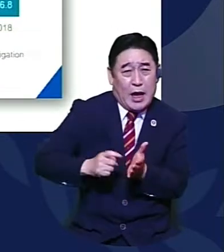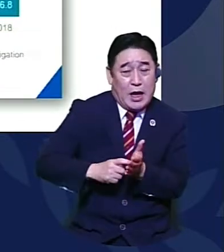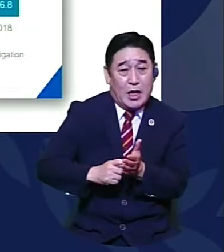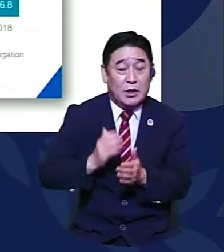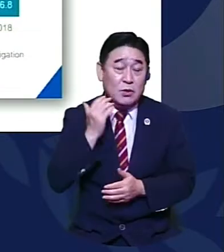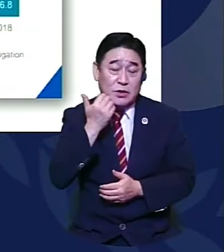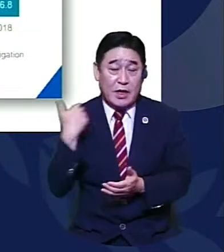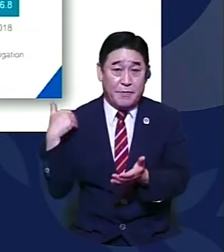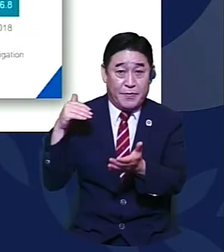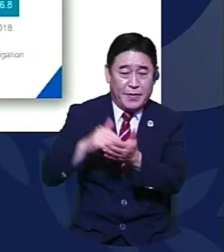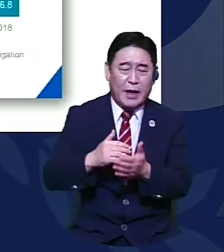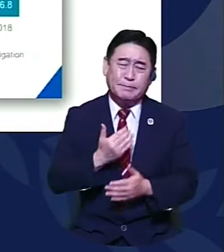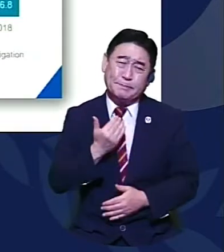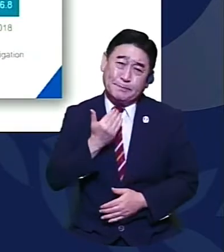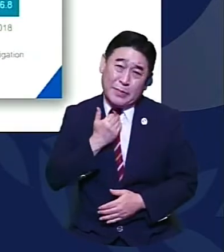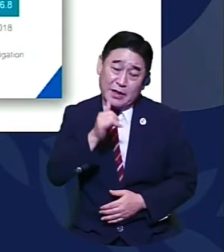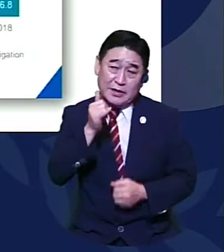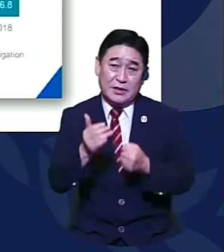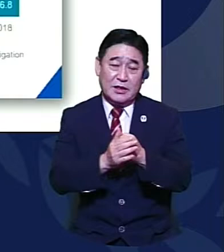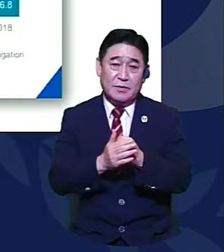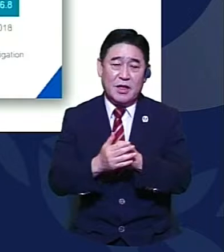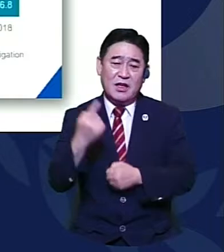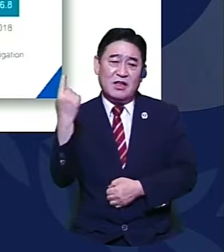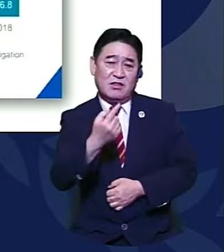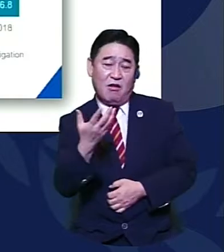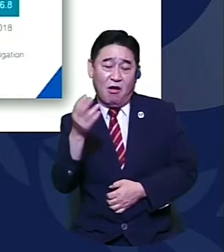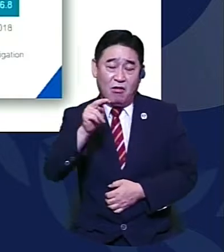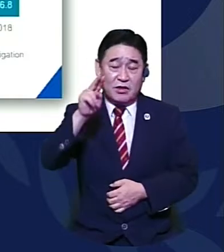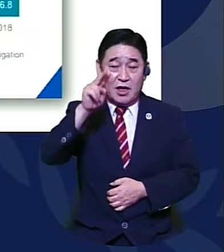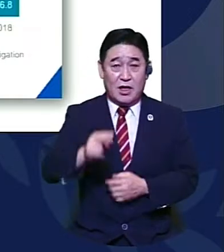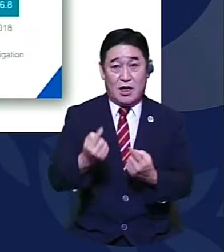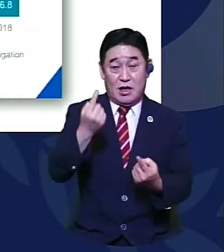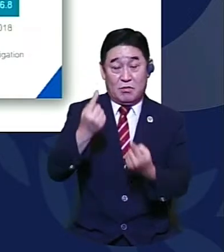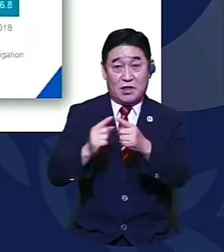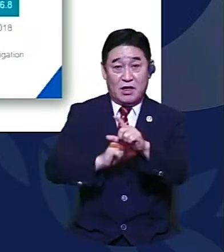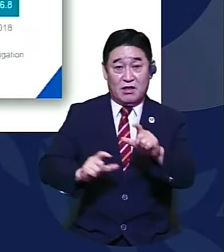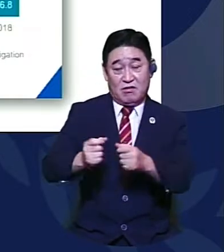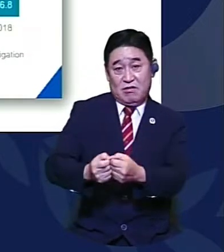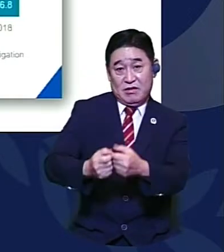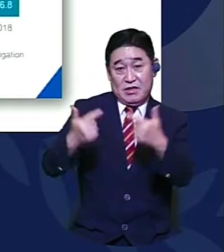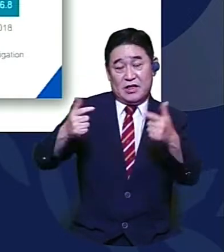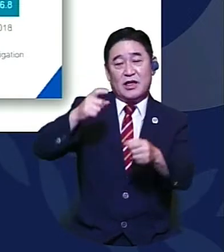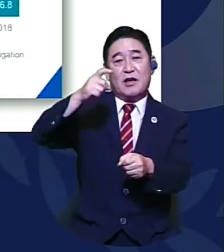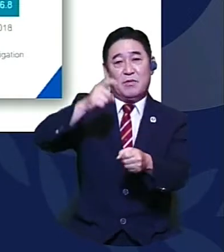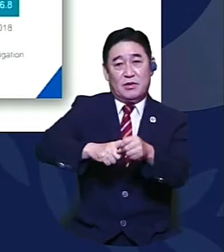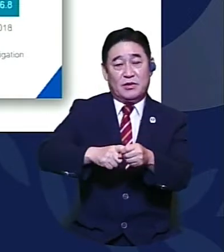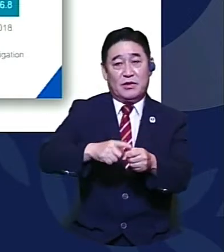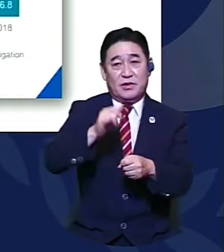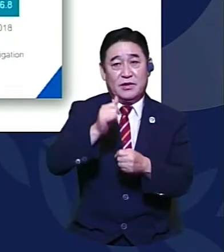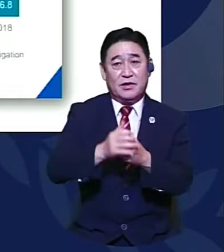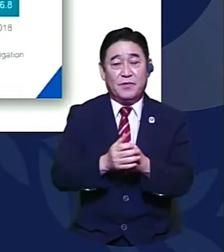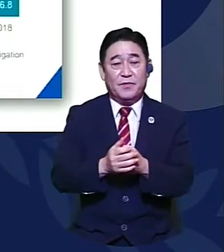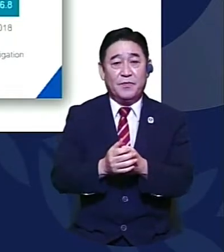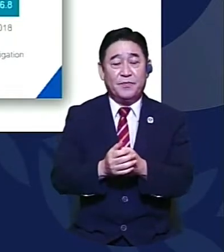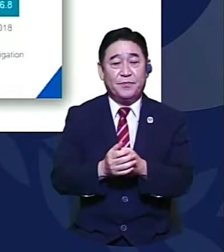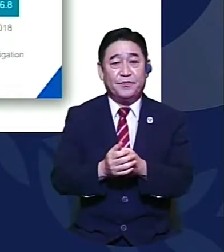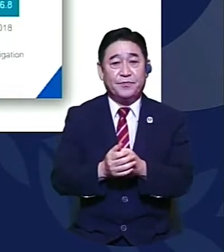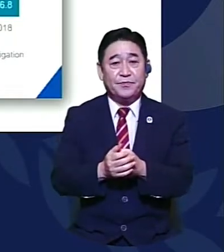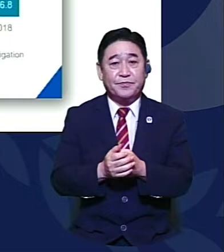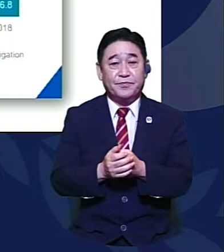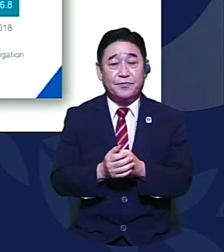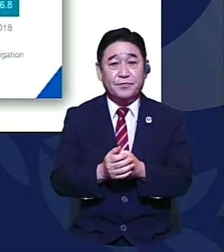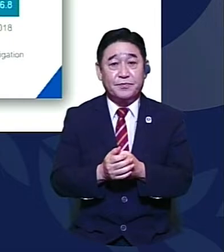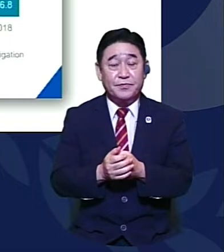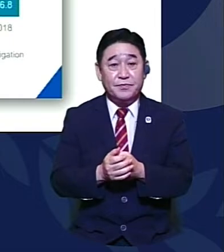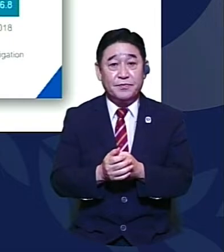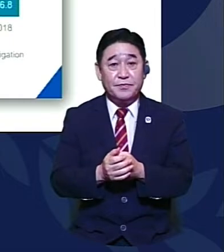necessary? A key thing you can see in this graph is that the share for adaptation is relatively small. Most of this